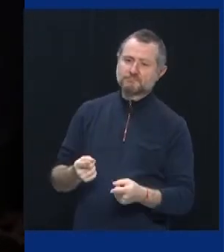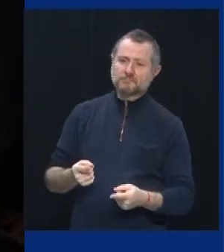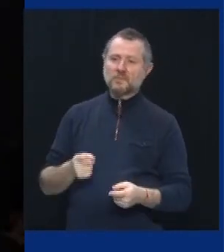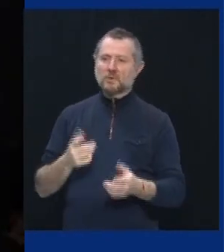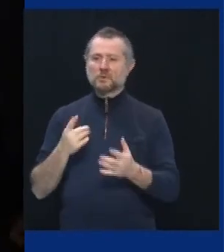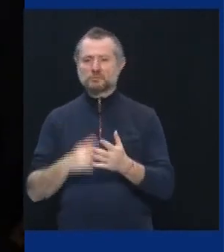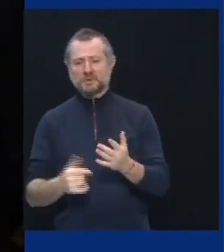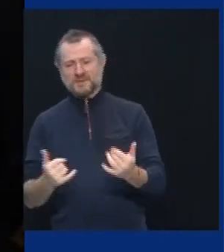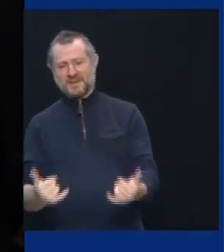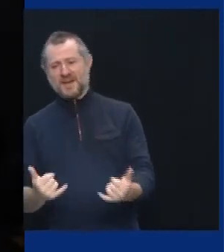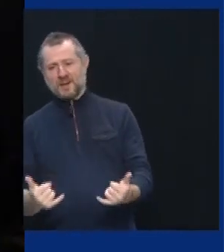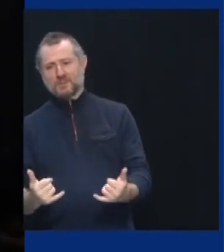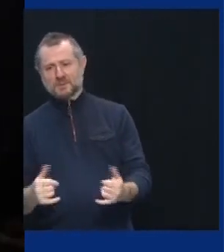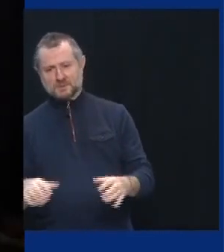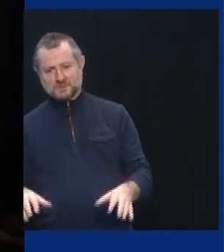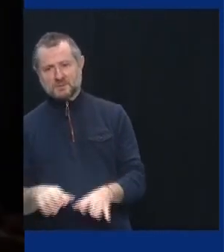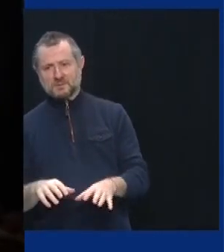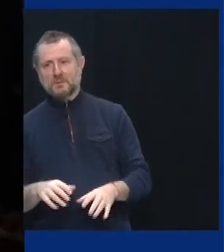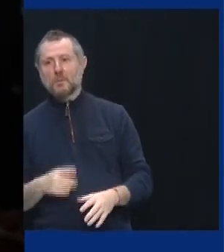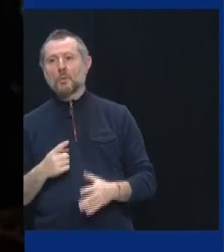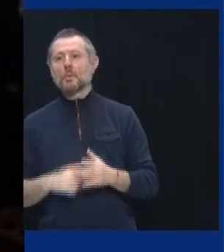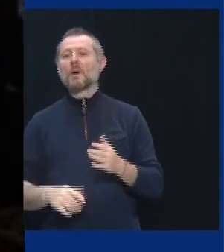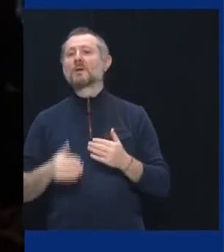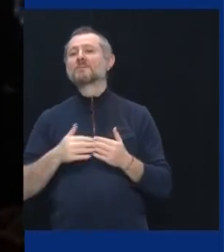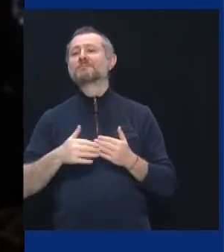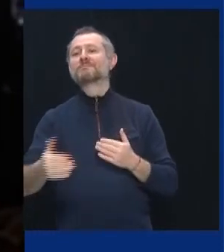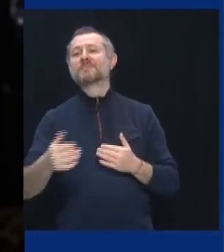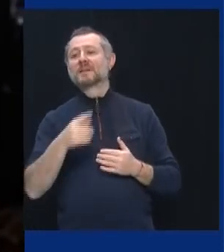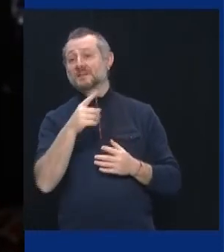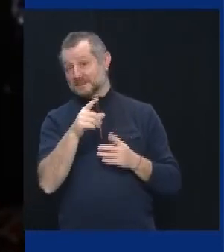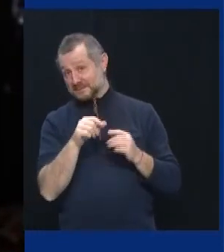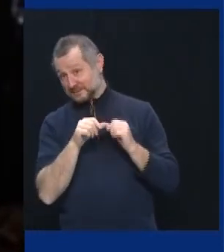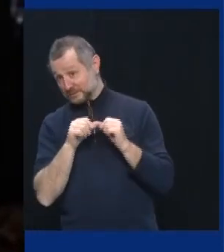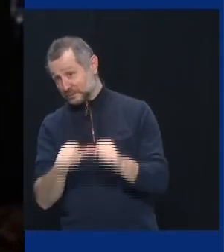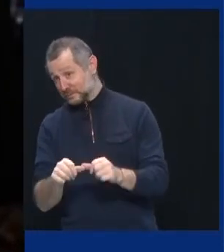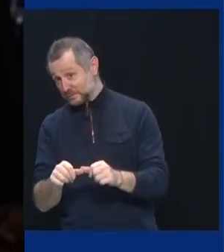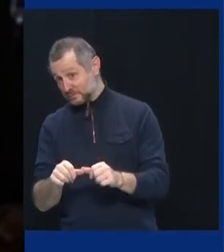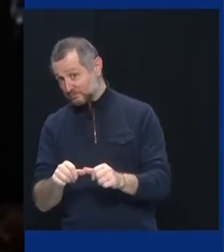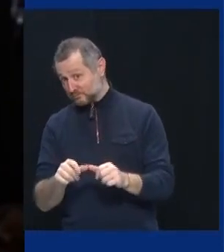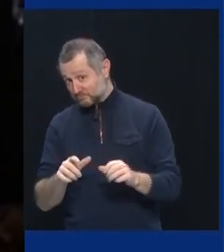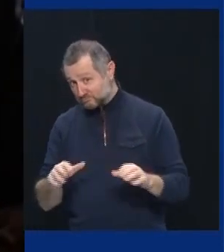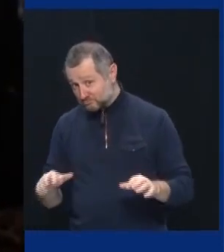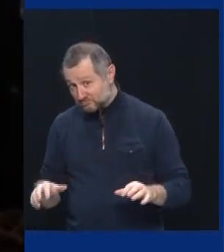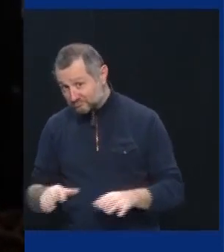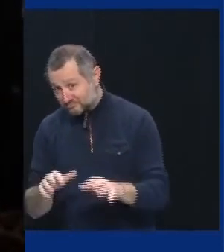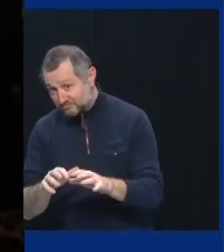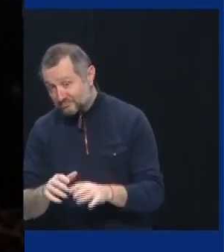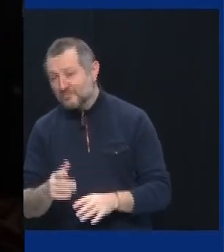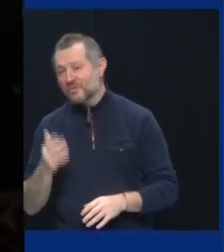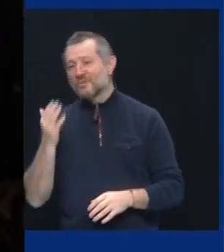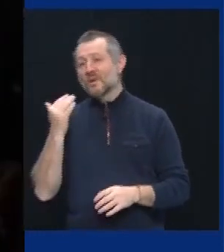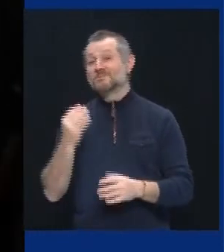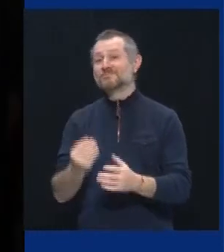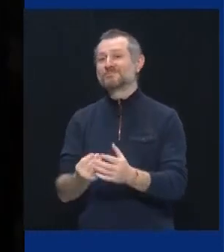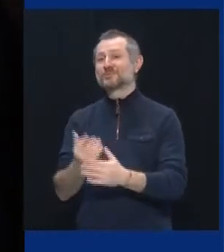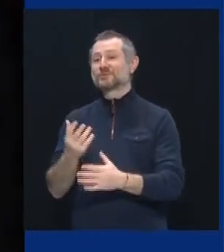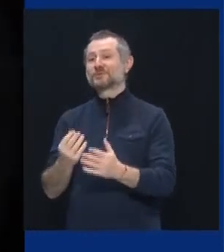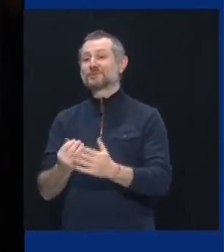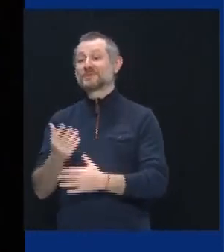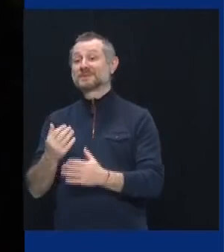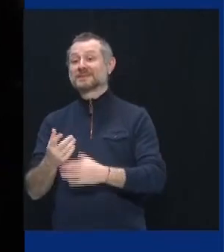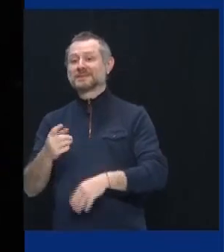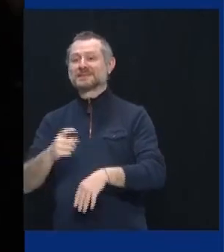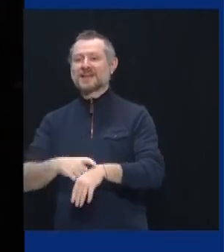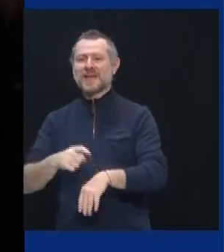doing, and what you continue to do, because springtime